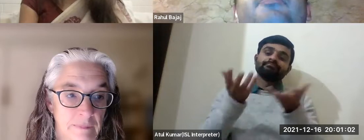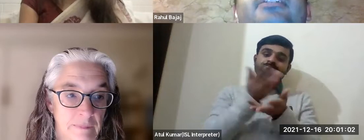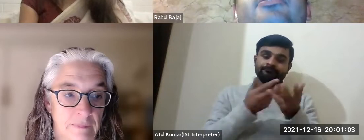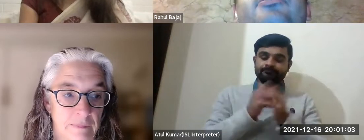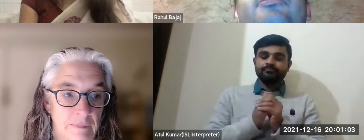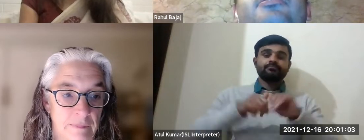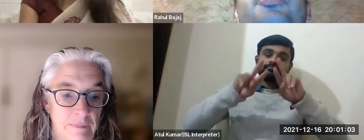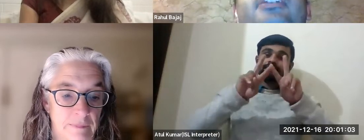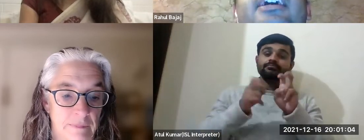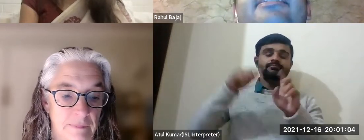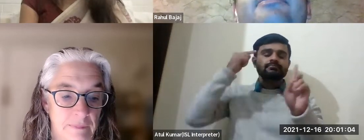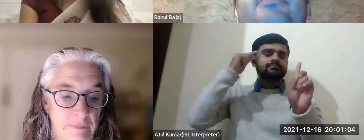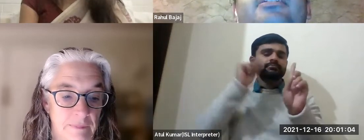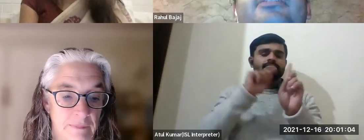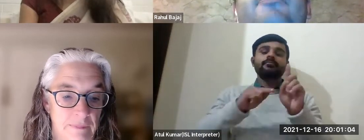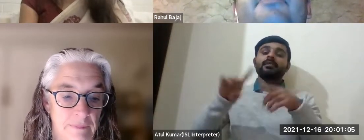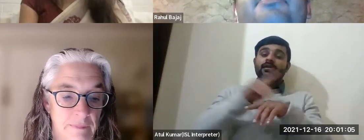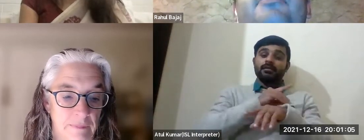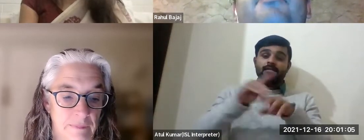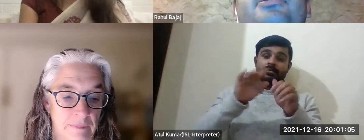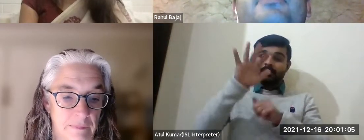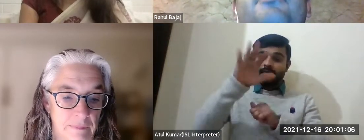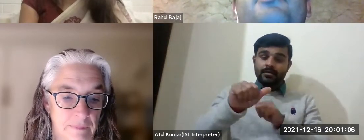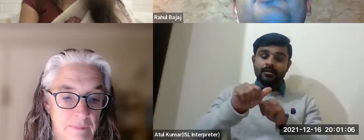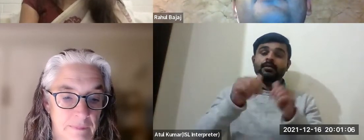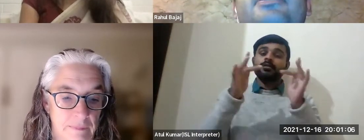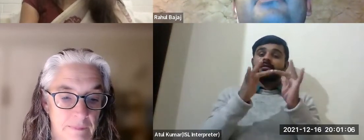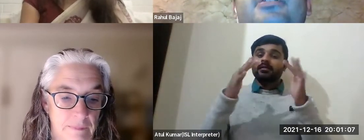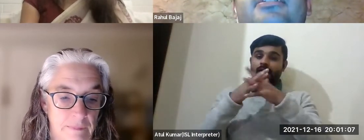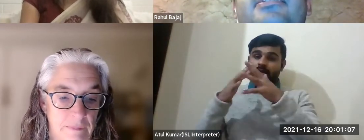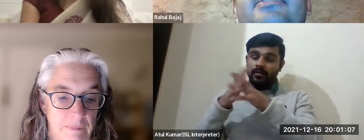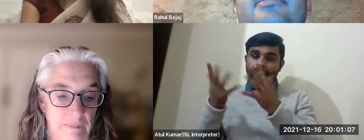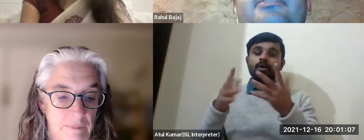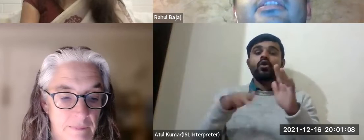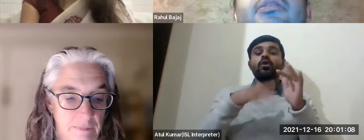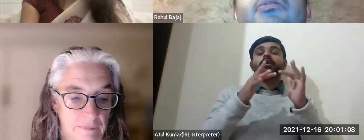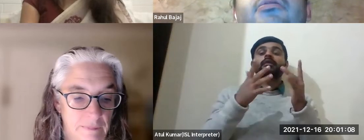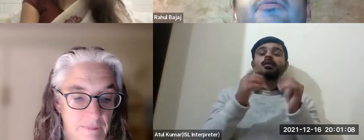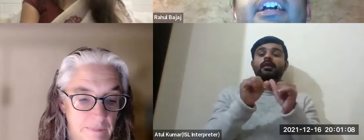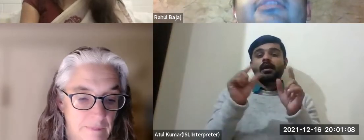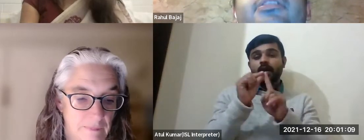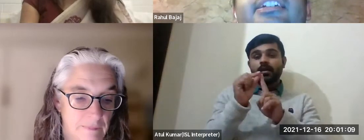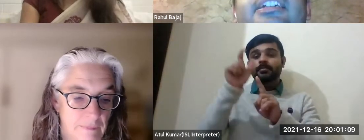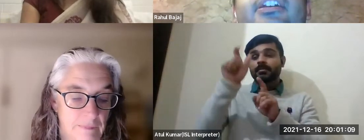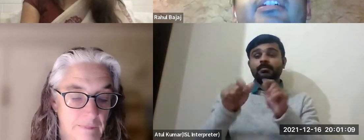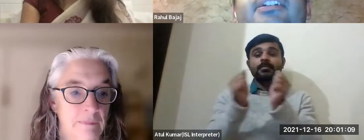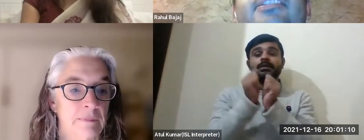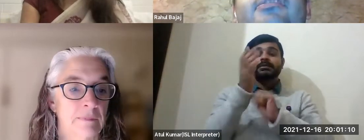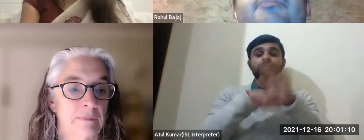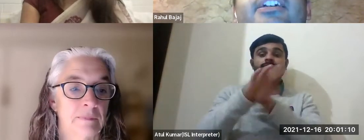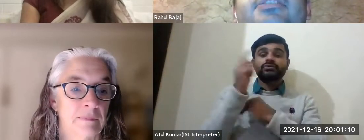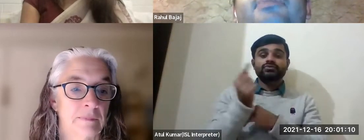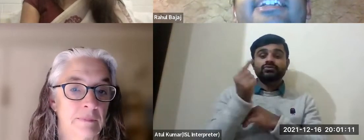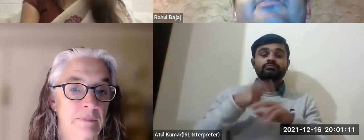And the topic concerns digital accessibility of apps and websites for persons with disabilities. So I don't think it will come as